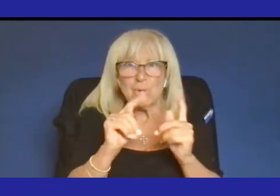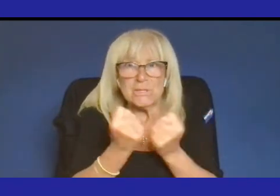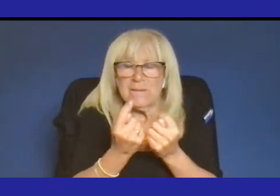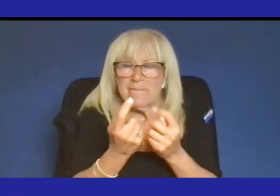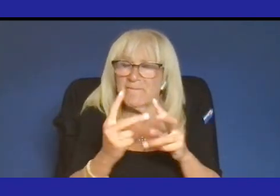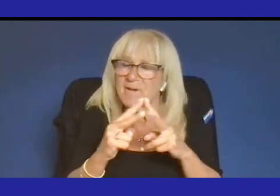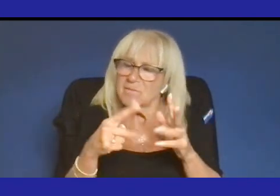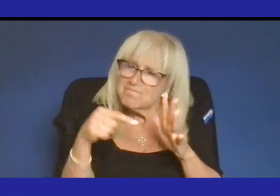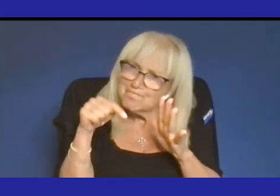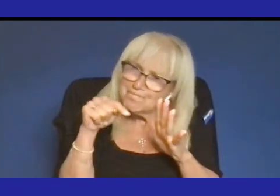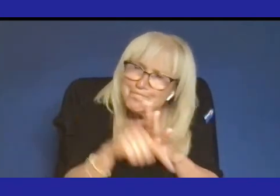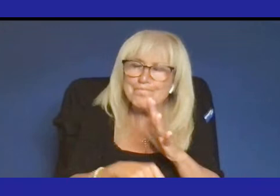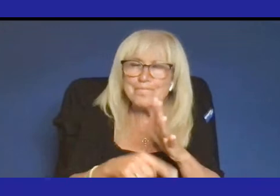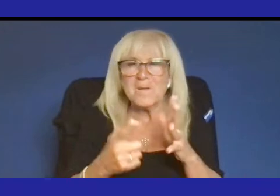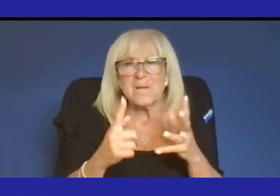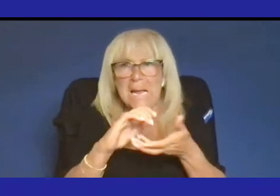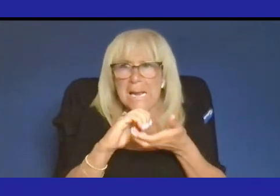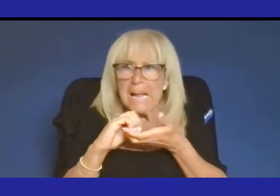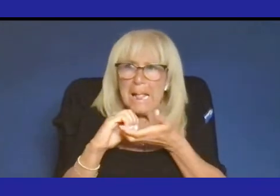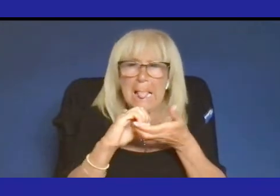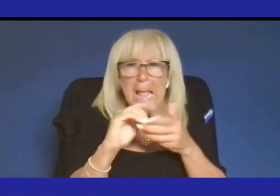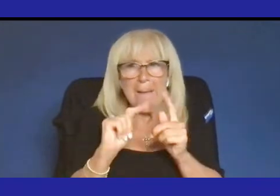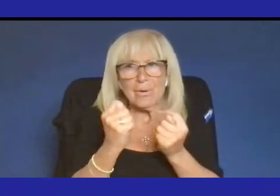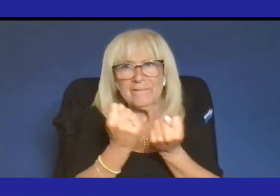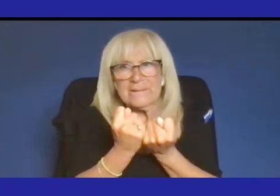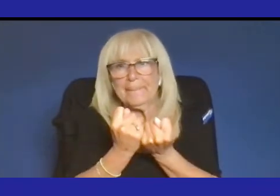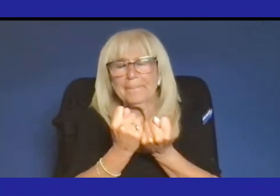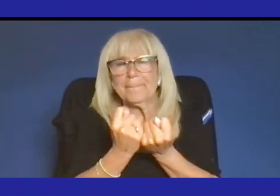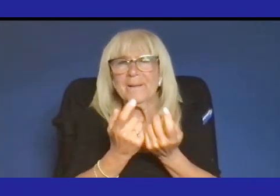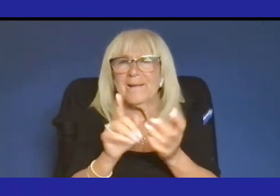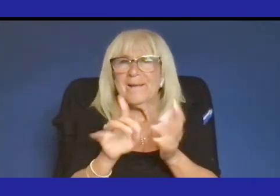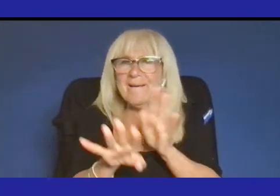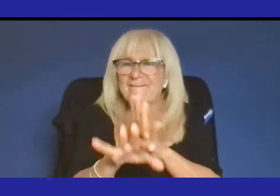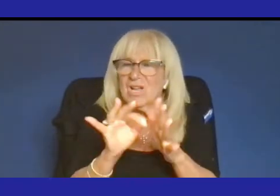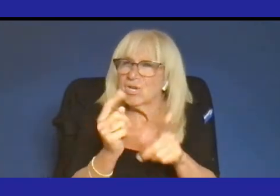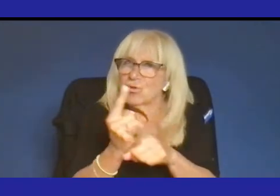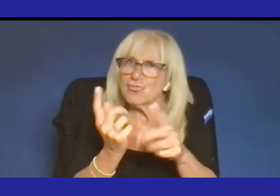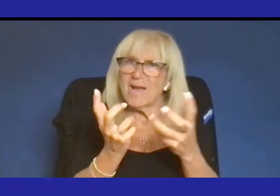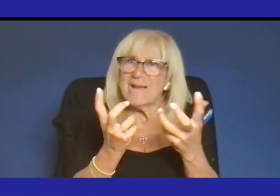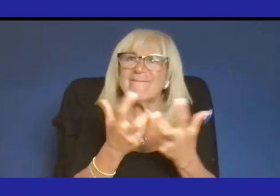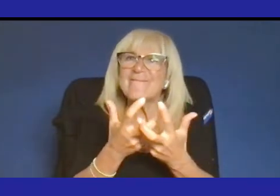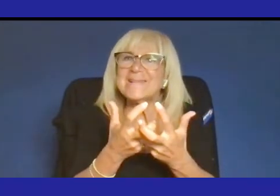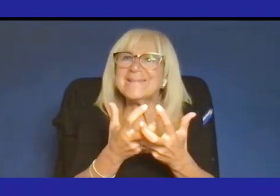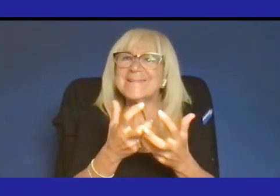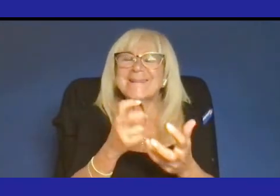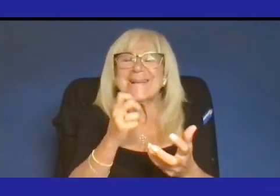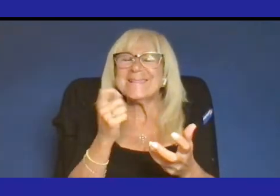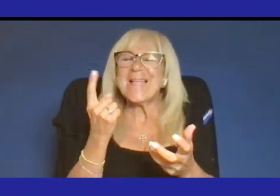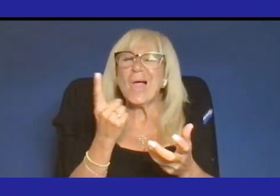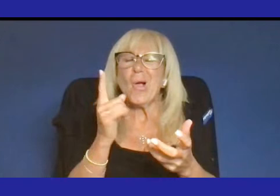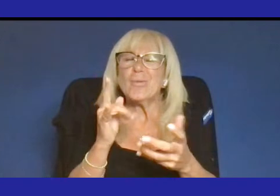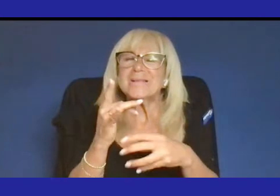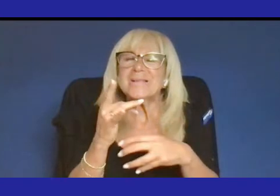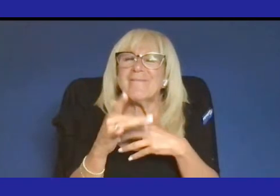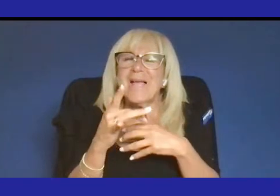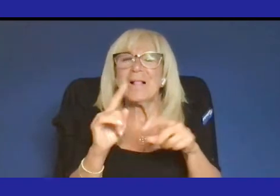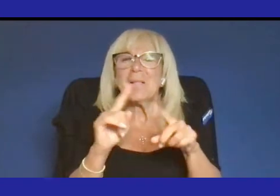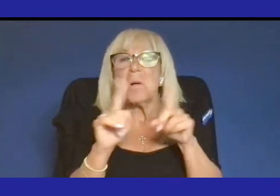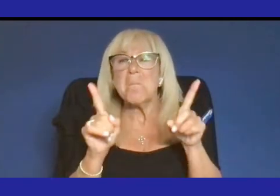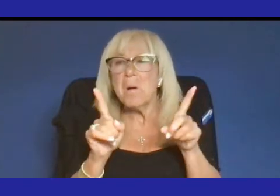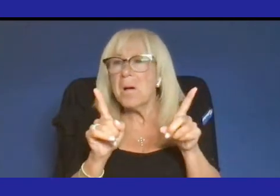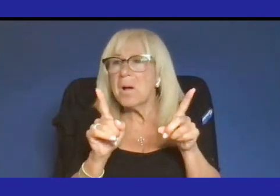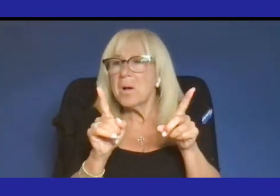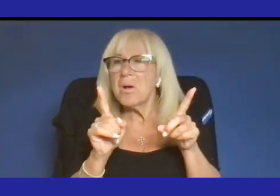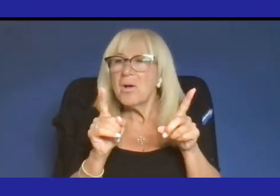very collaborative team, and finding the right fit is not always available for us. But we've had really